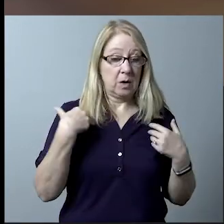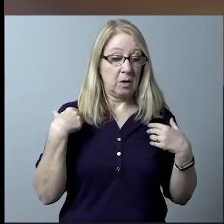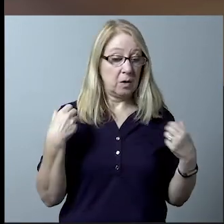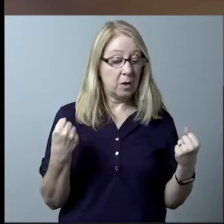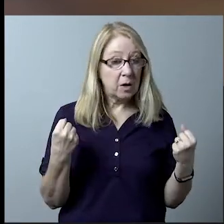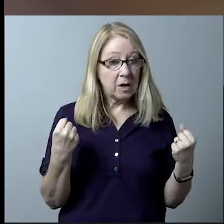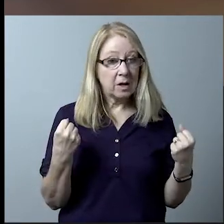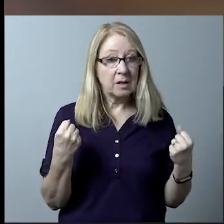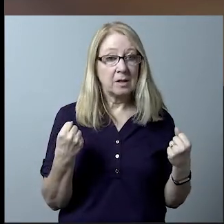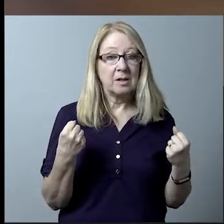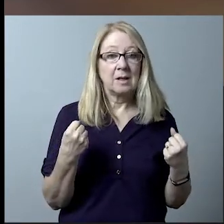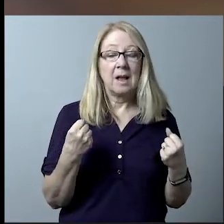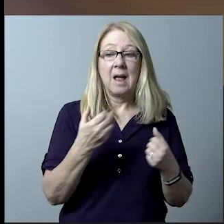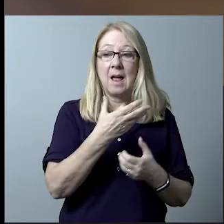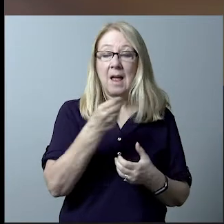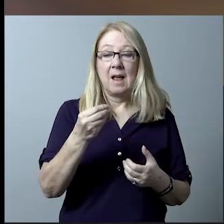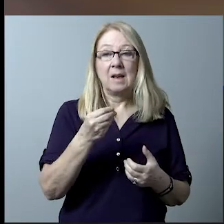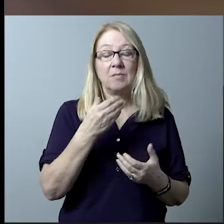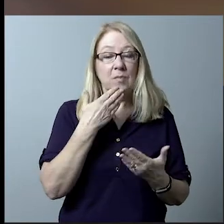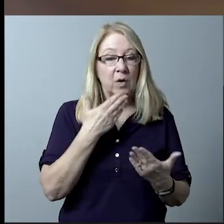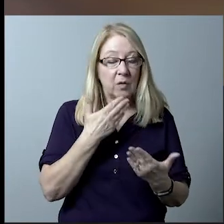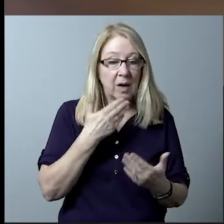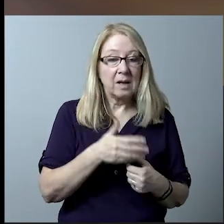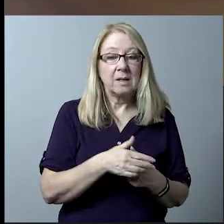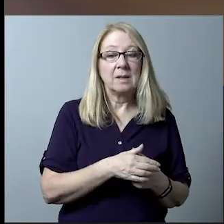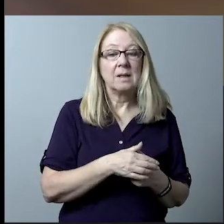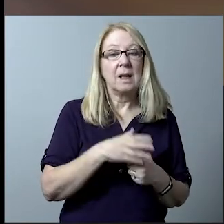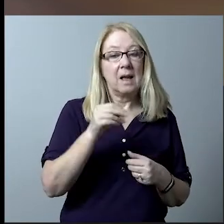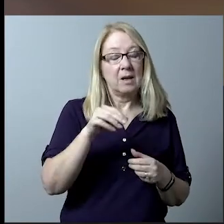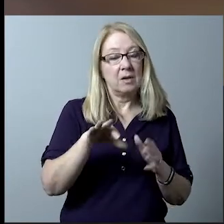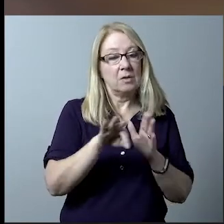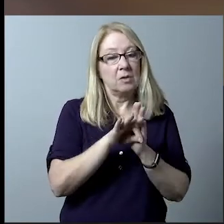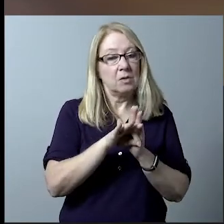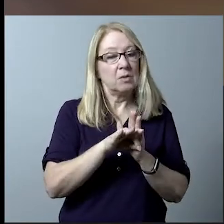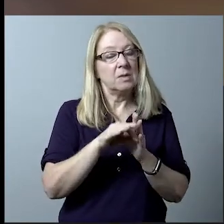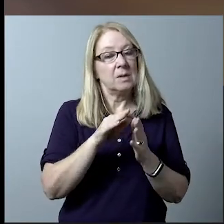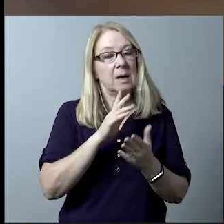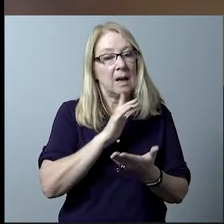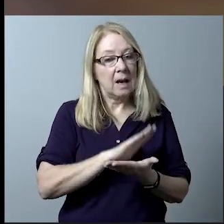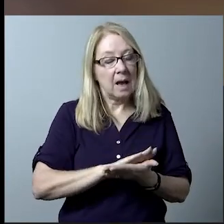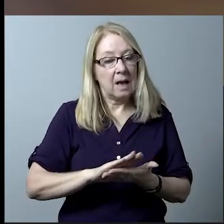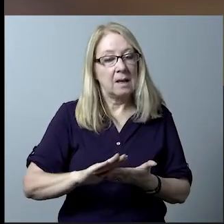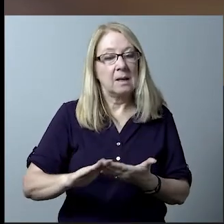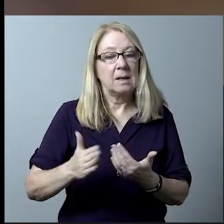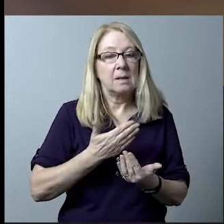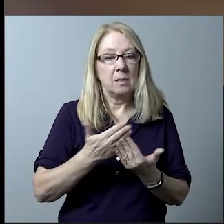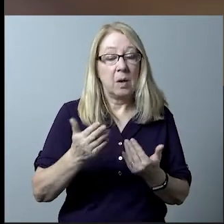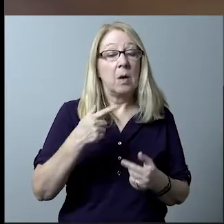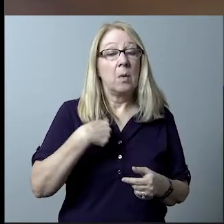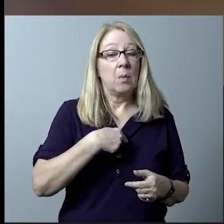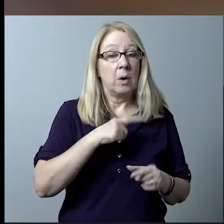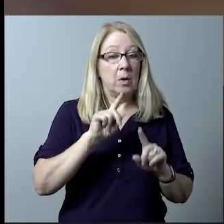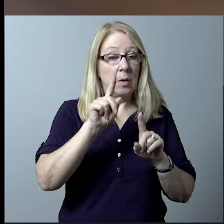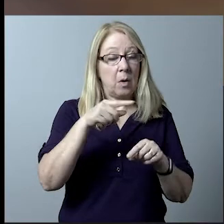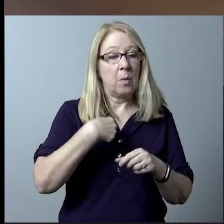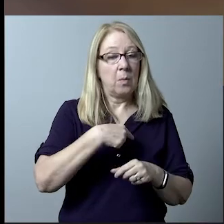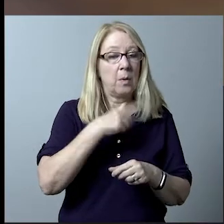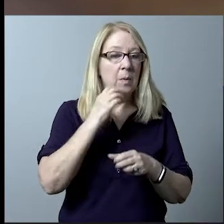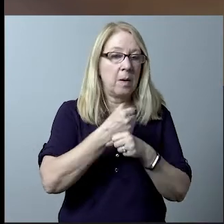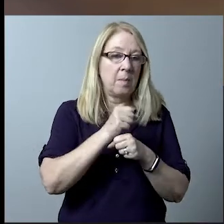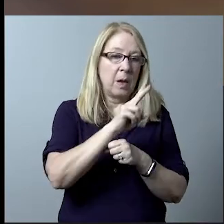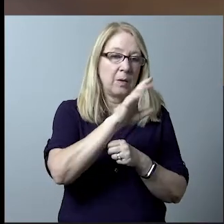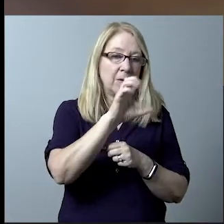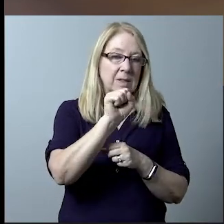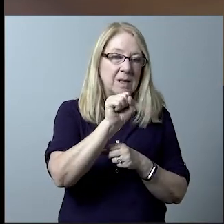we each act with courage, extend buckets upon buckets of grace, and choose kindness everywhere we go, we will be